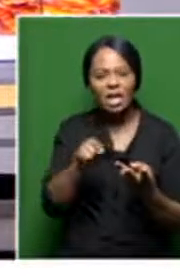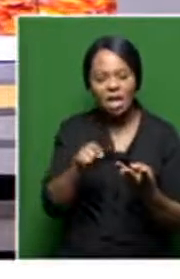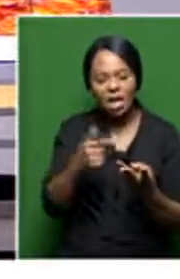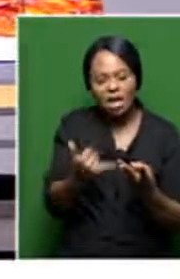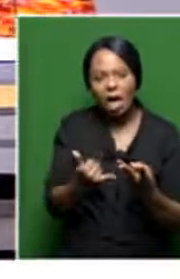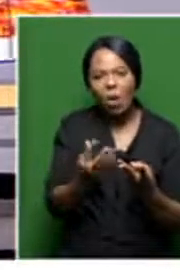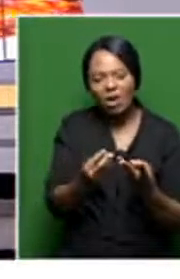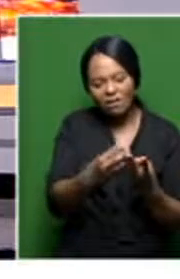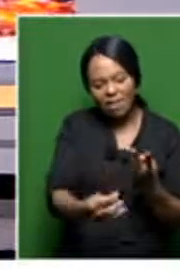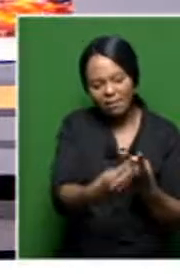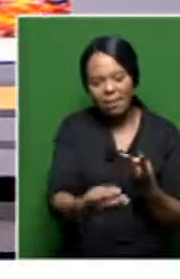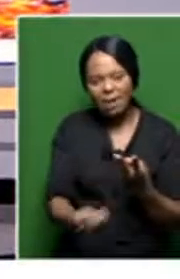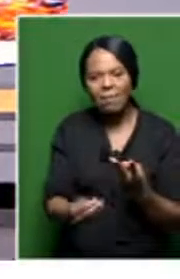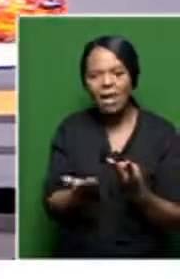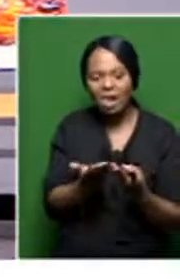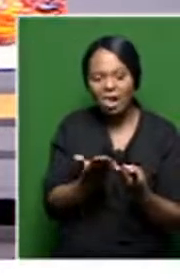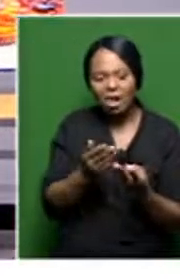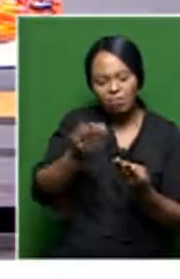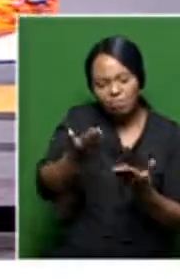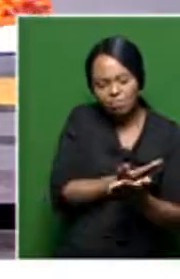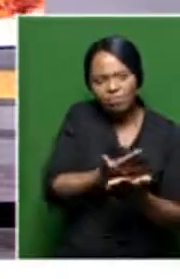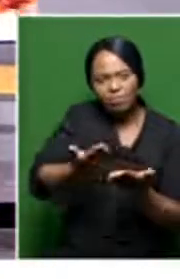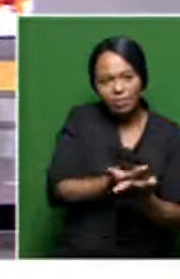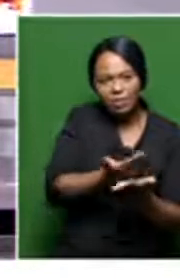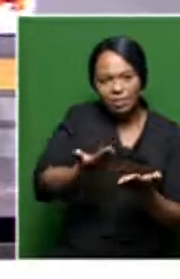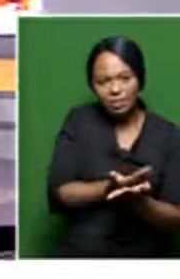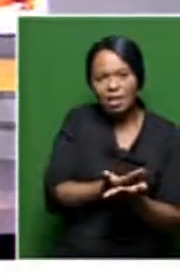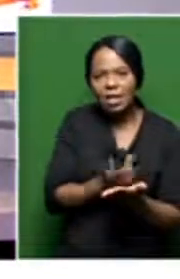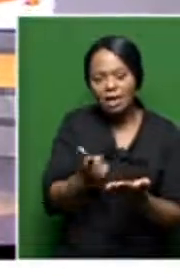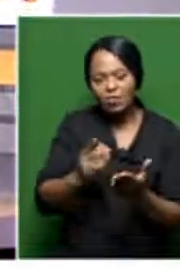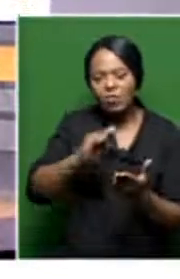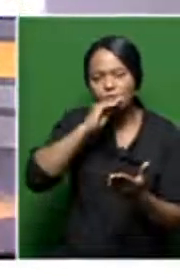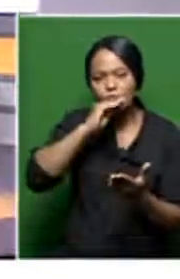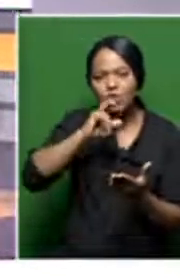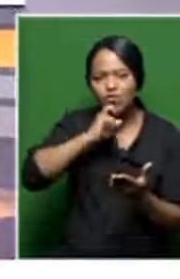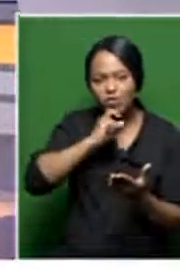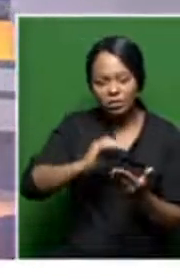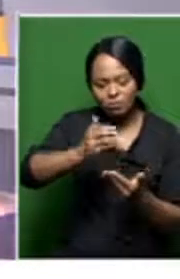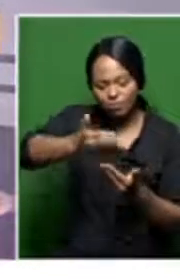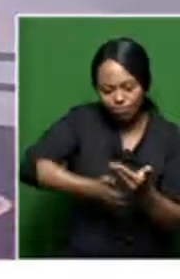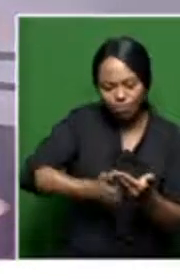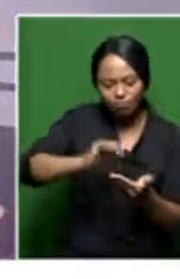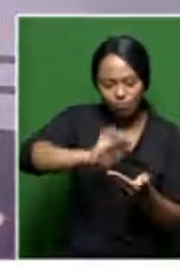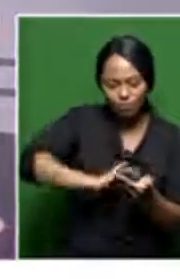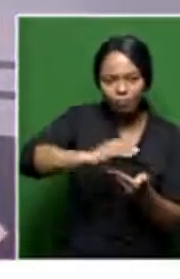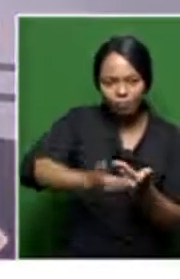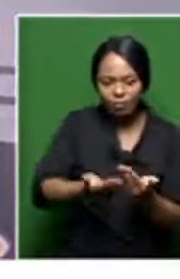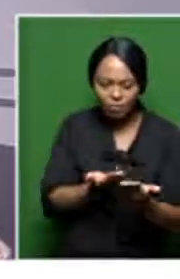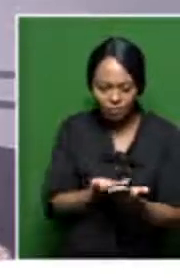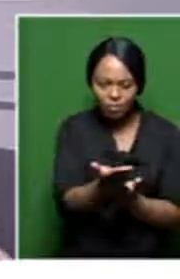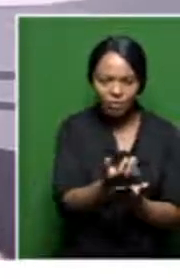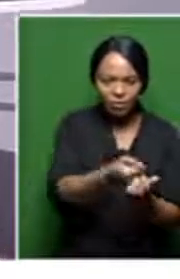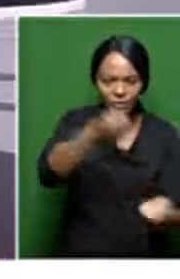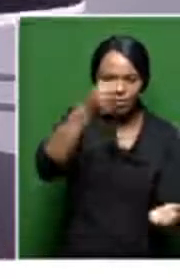you know, they give us all these amazing rubs that you can just go buy and sort of figure things out. You know, I always say that in the kitchen there's no right or wrong.